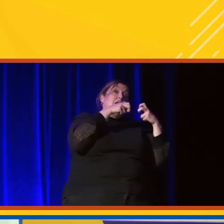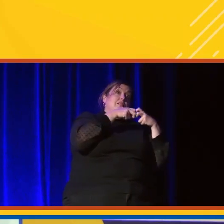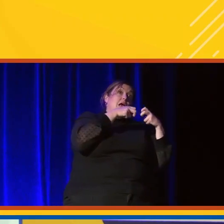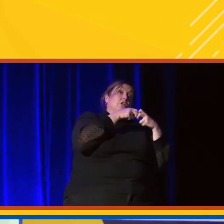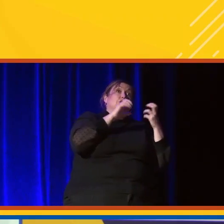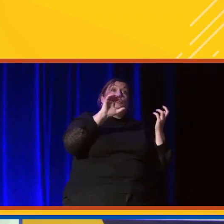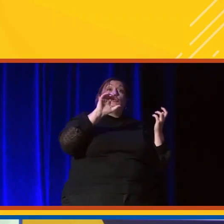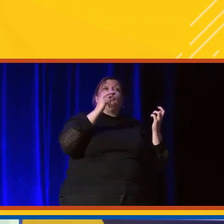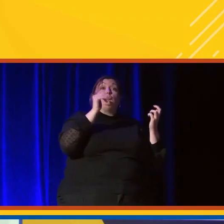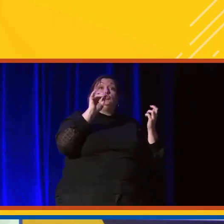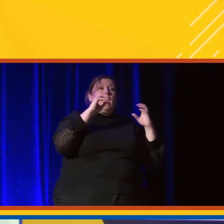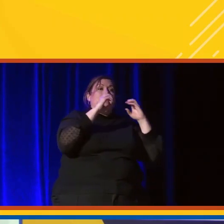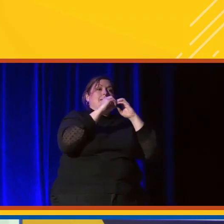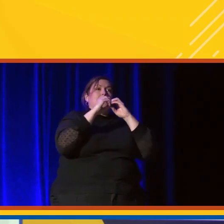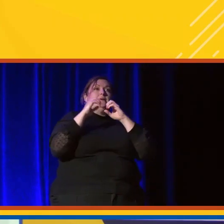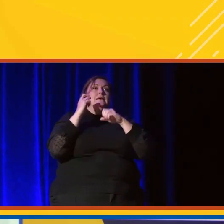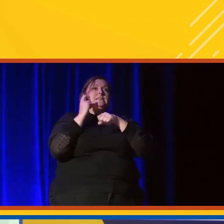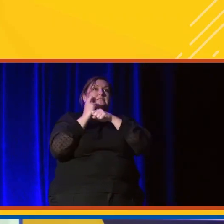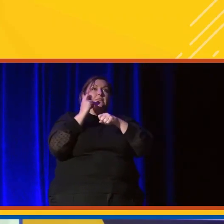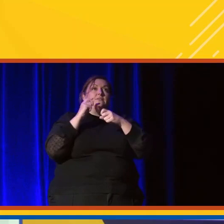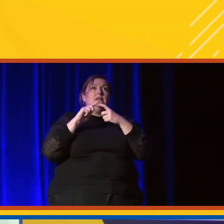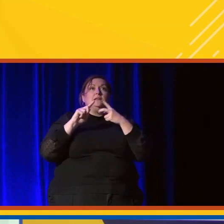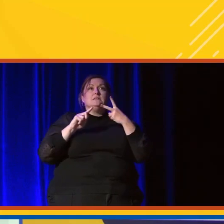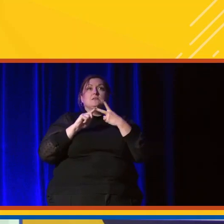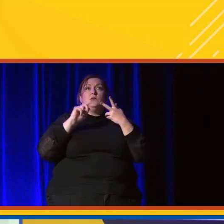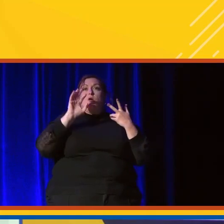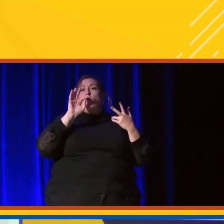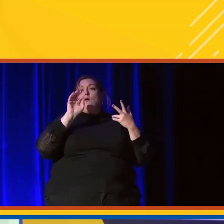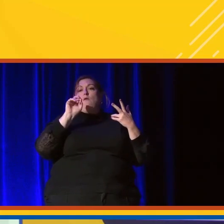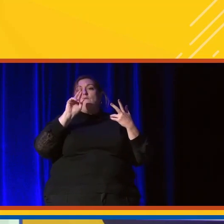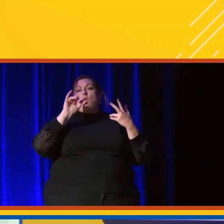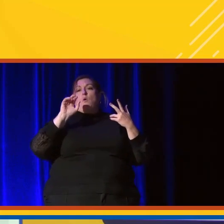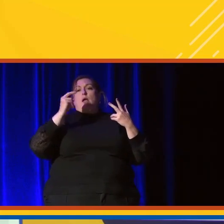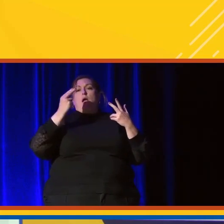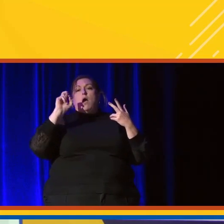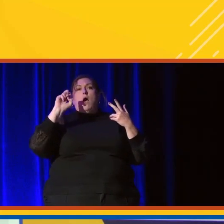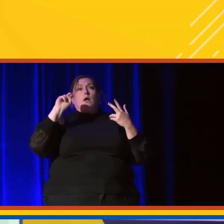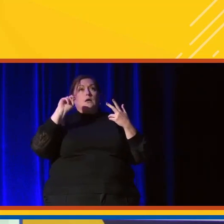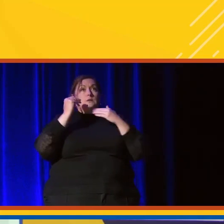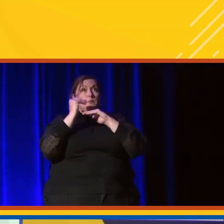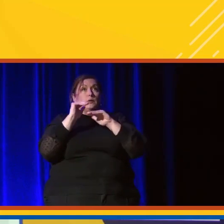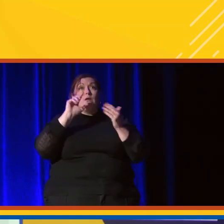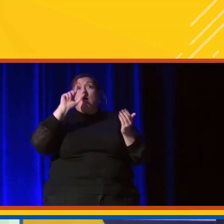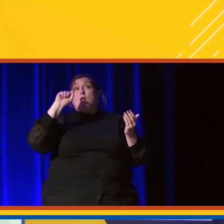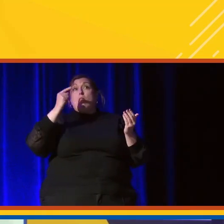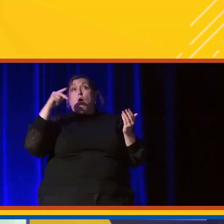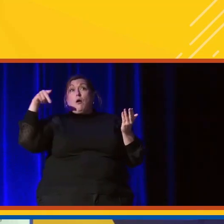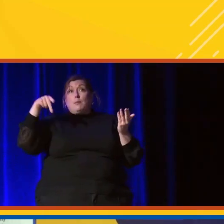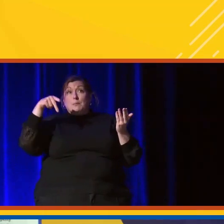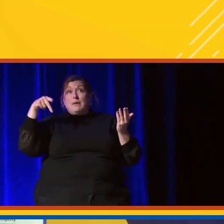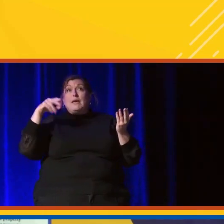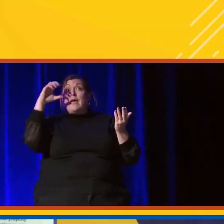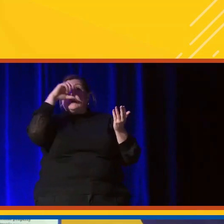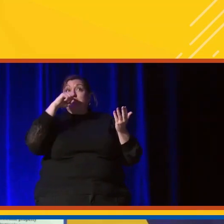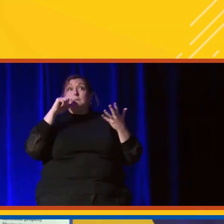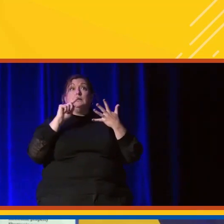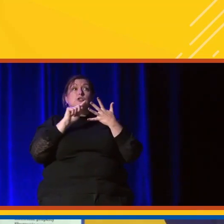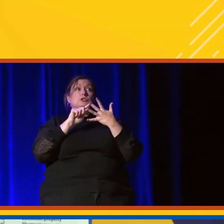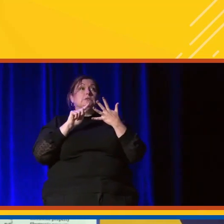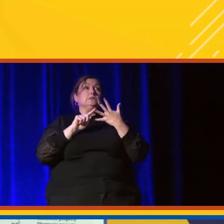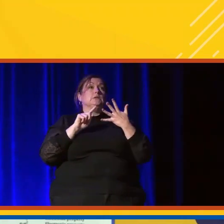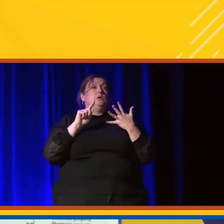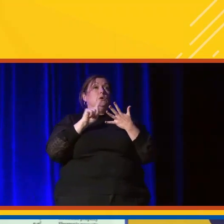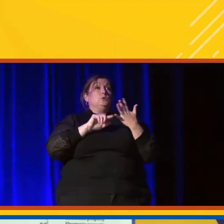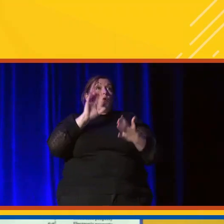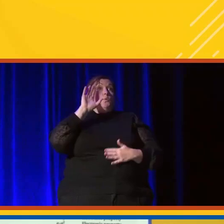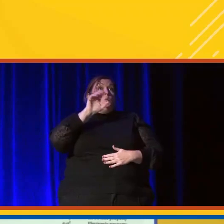chain stiffness, to Flory-Huggins parameters, to log P estimations. And so what we